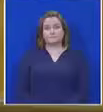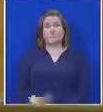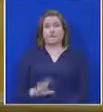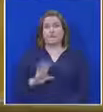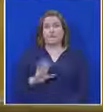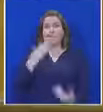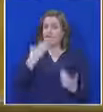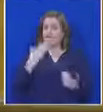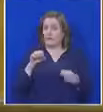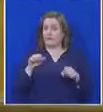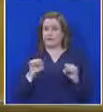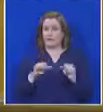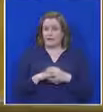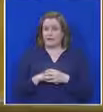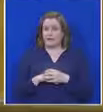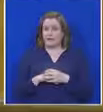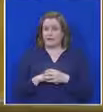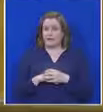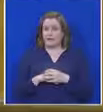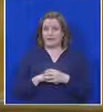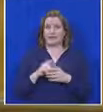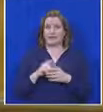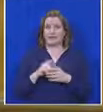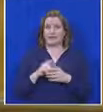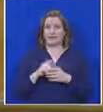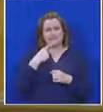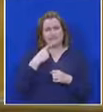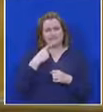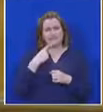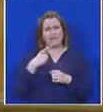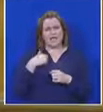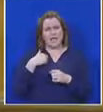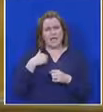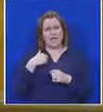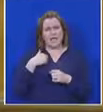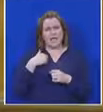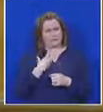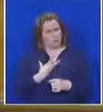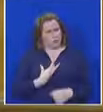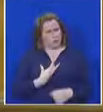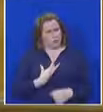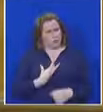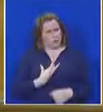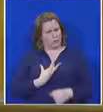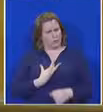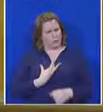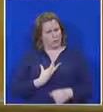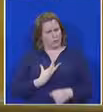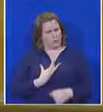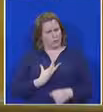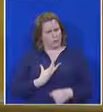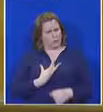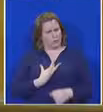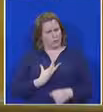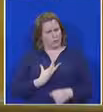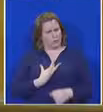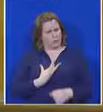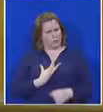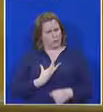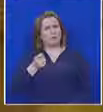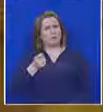You know, I must say I'm very disappointed with the chief whip of the majority party, because when he came into office